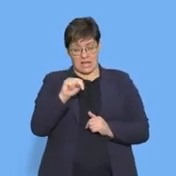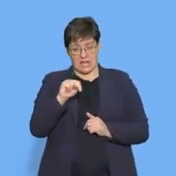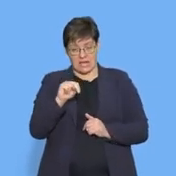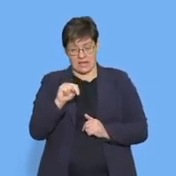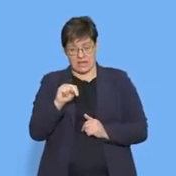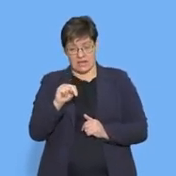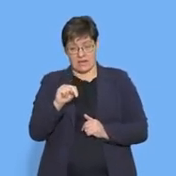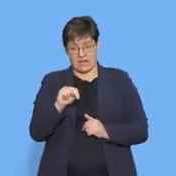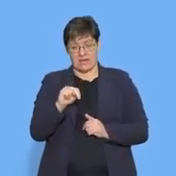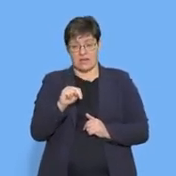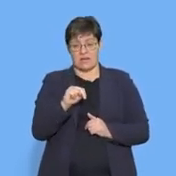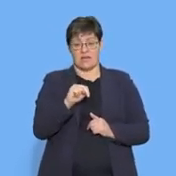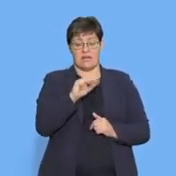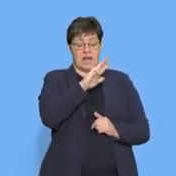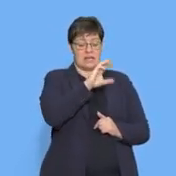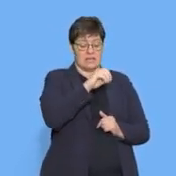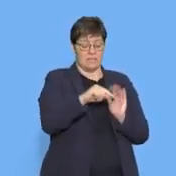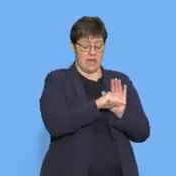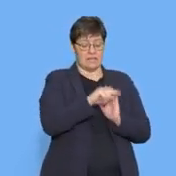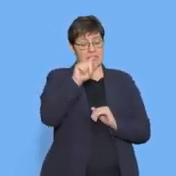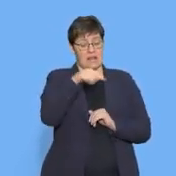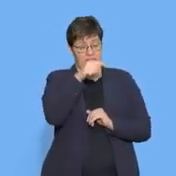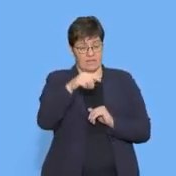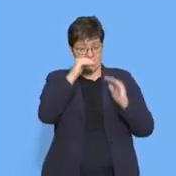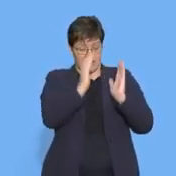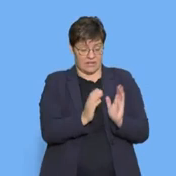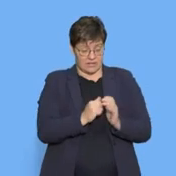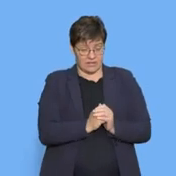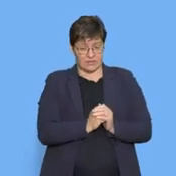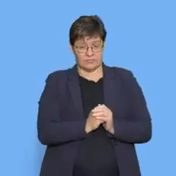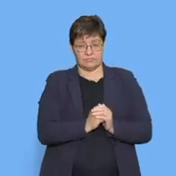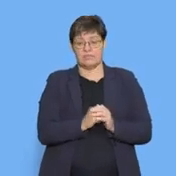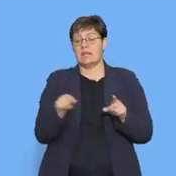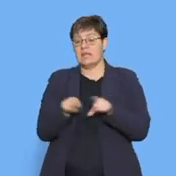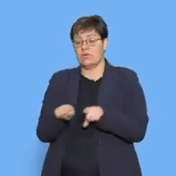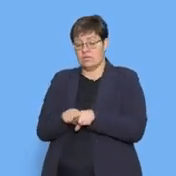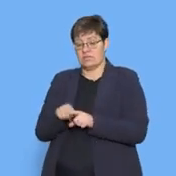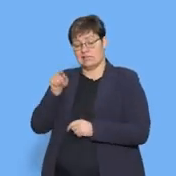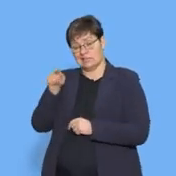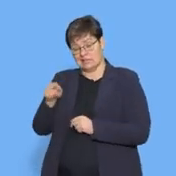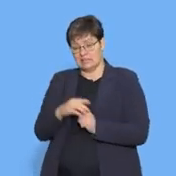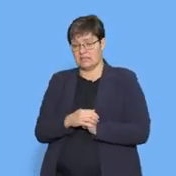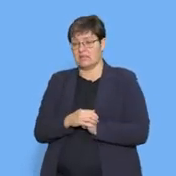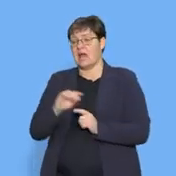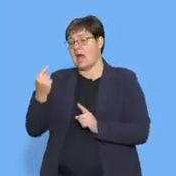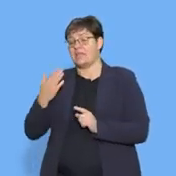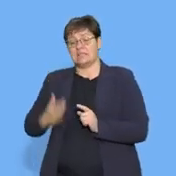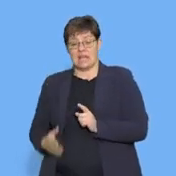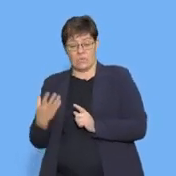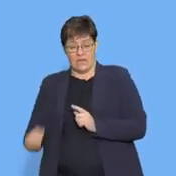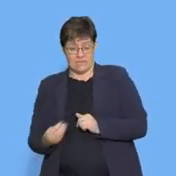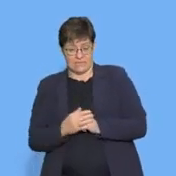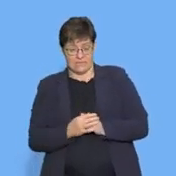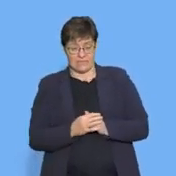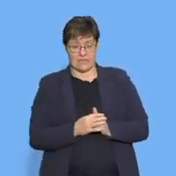sine of the angle across it, so sine of 90 minus alpha, is equal to, and we're going to use the